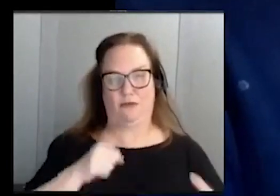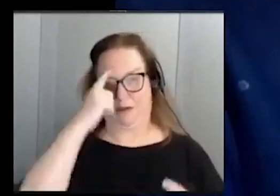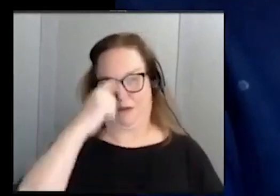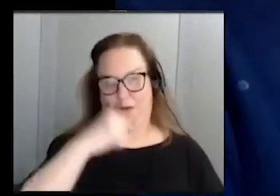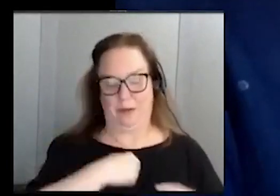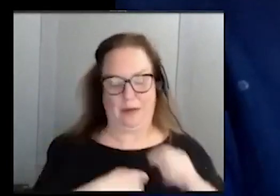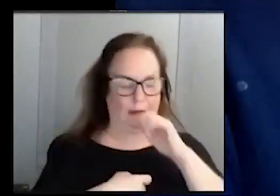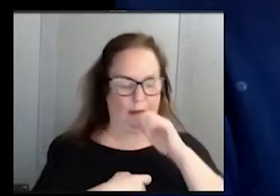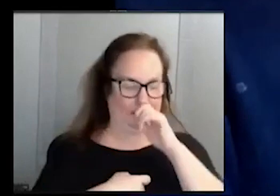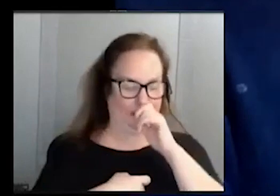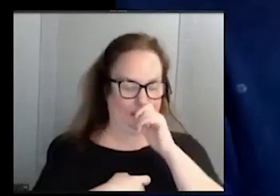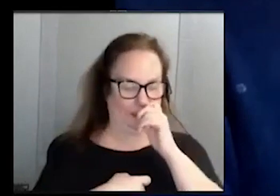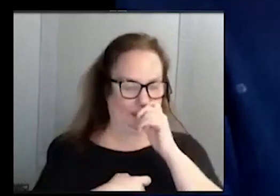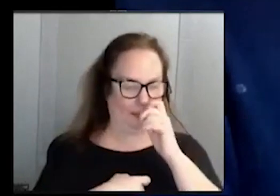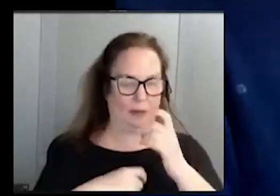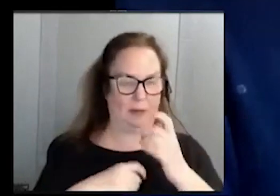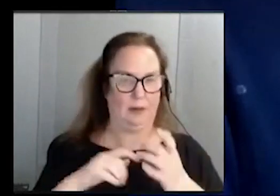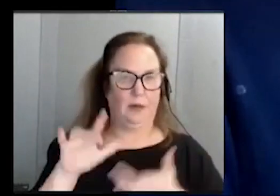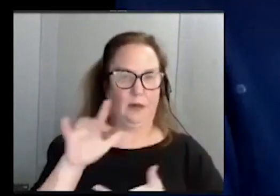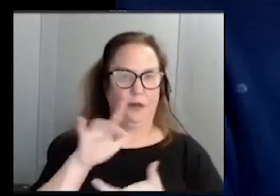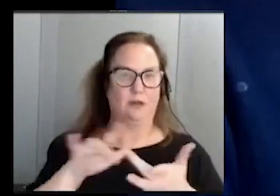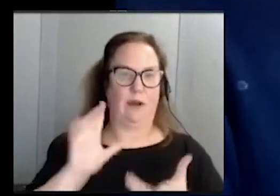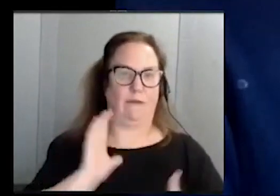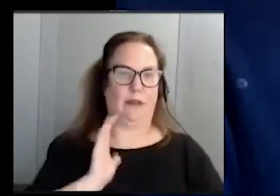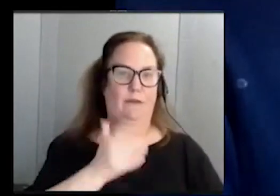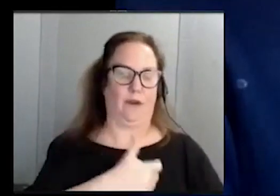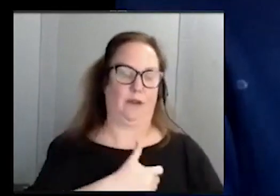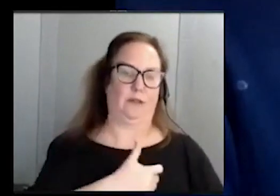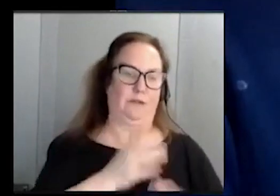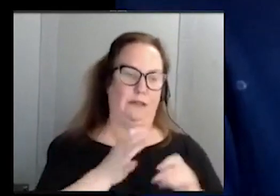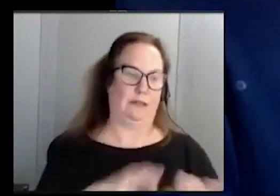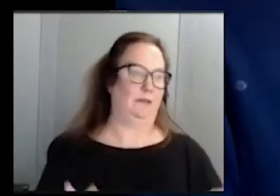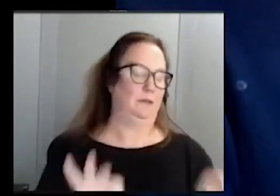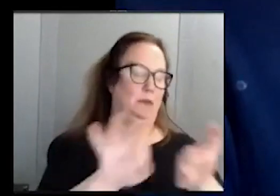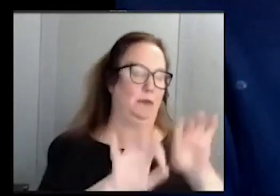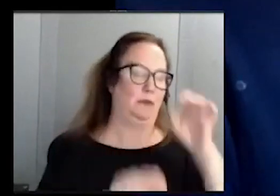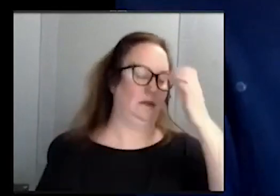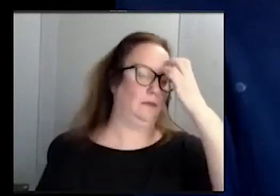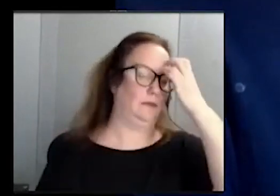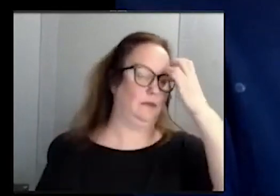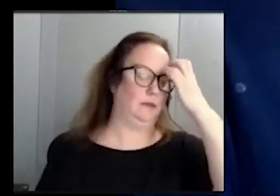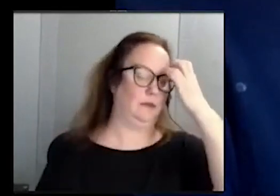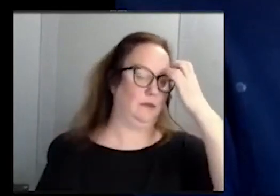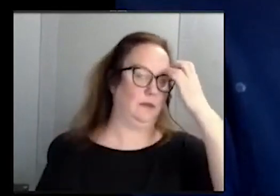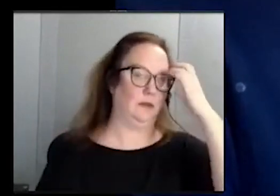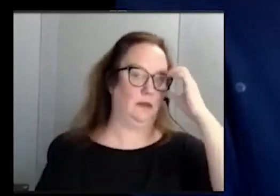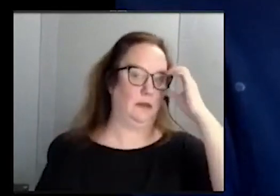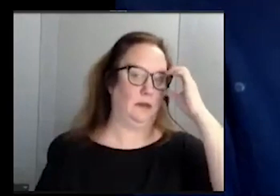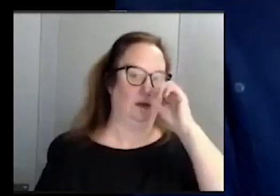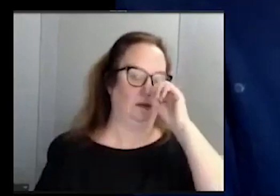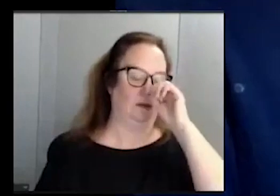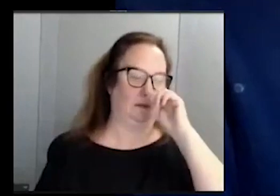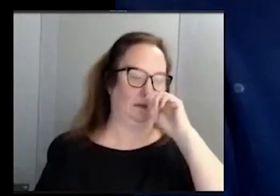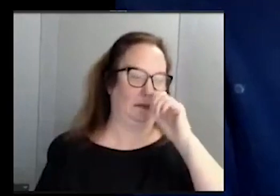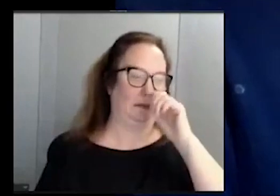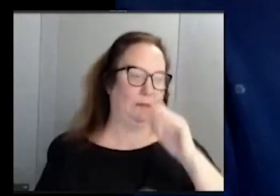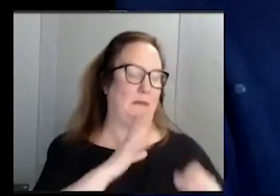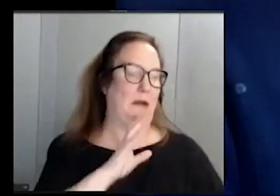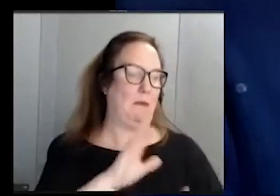But traveling for us was a big deal. And, chasing my wife, she's very